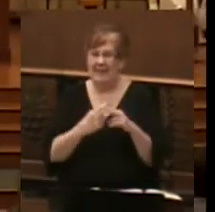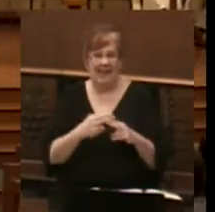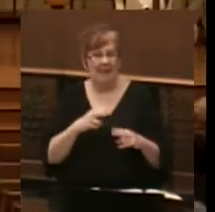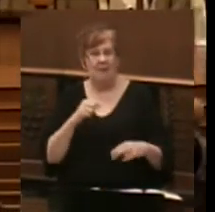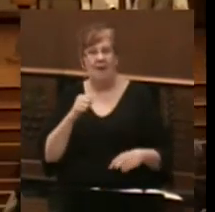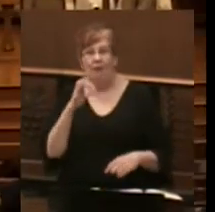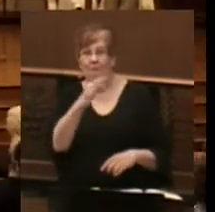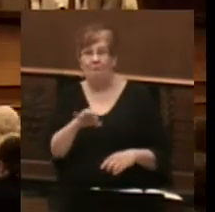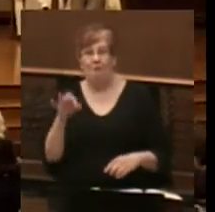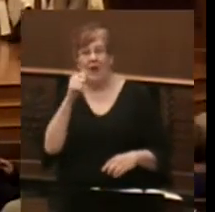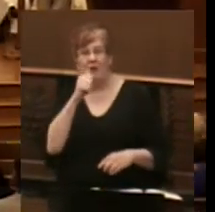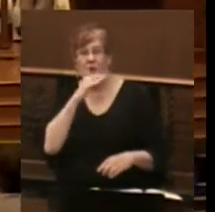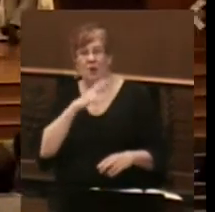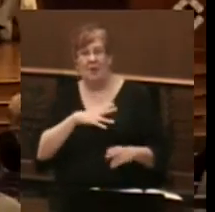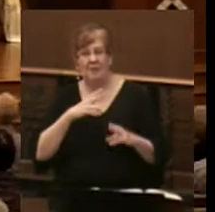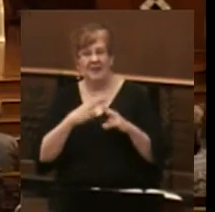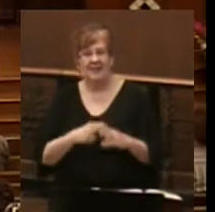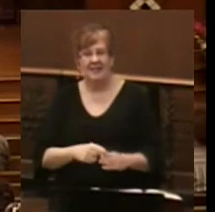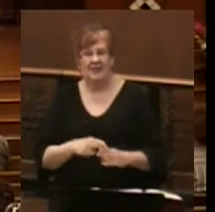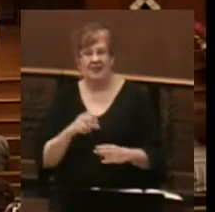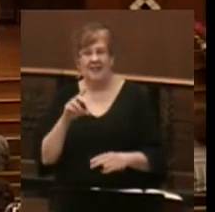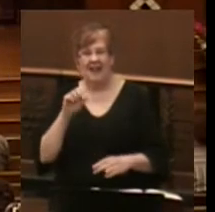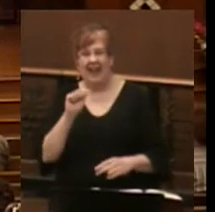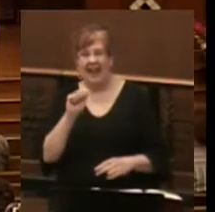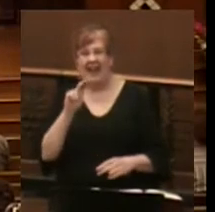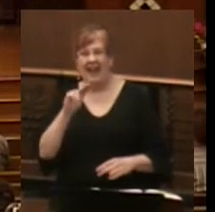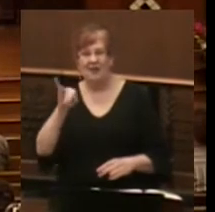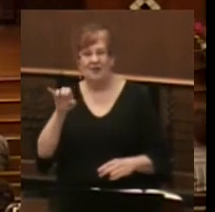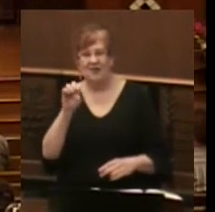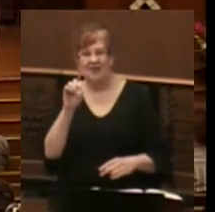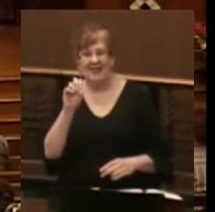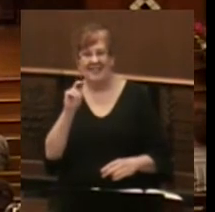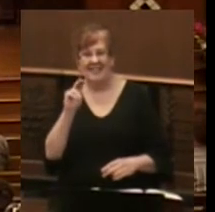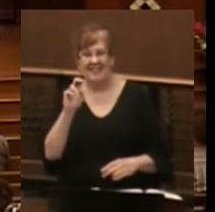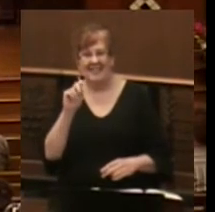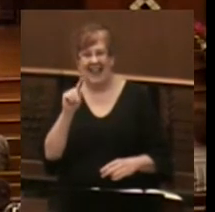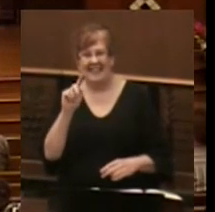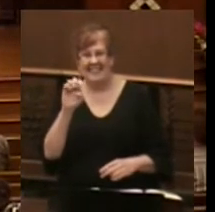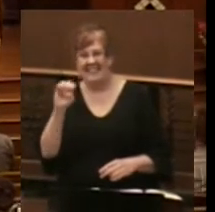French woman. Her name was Anjanetta.